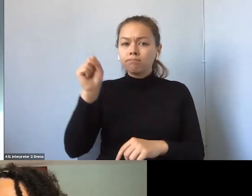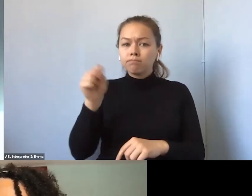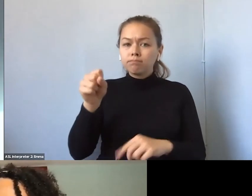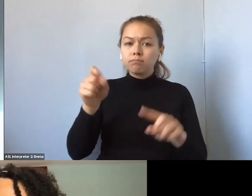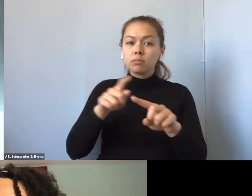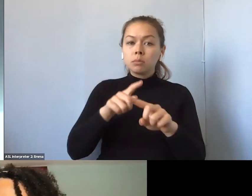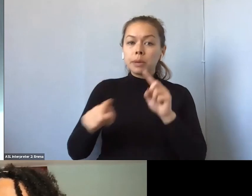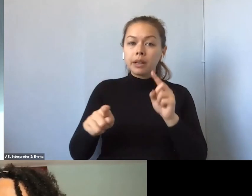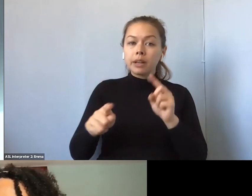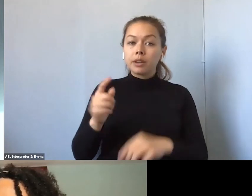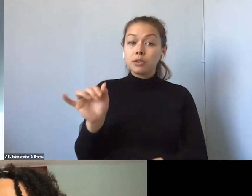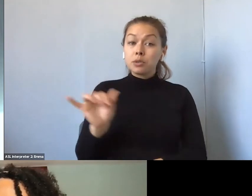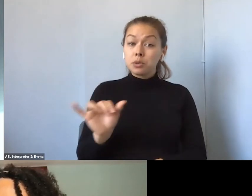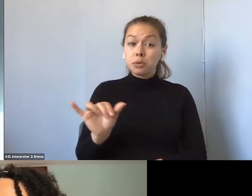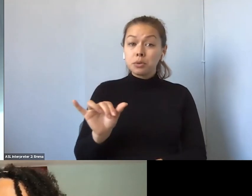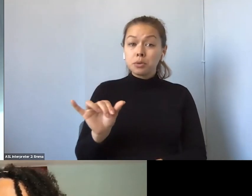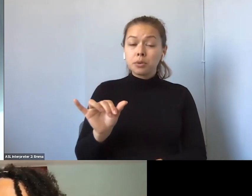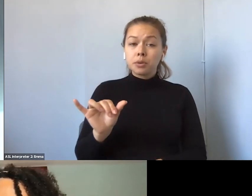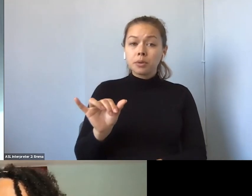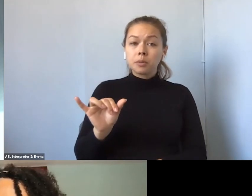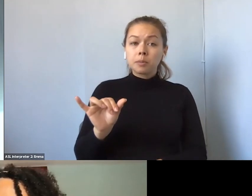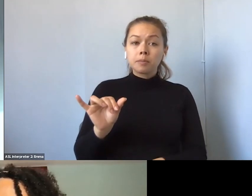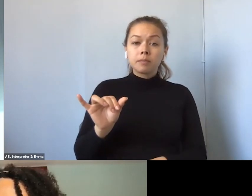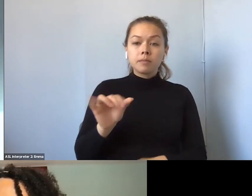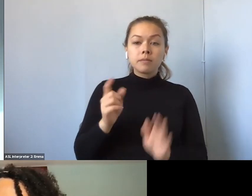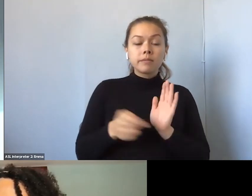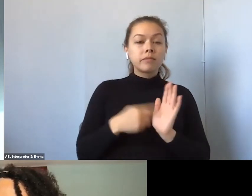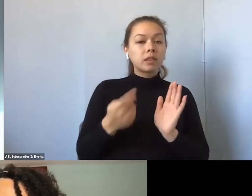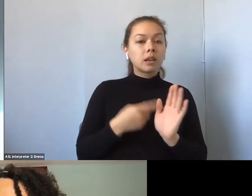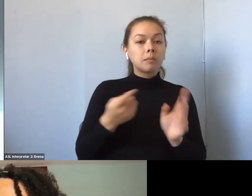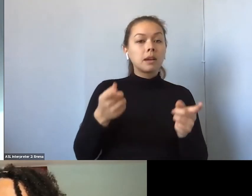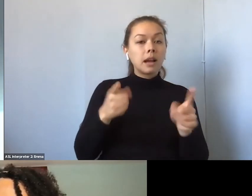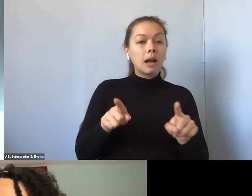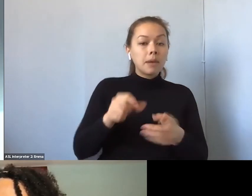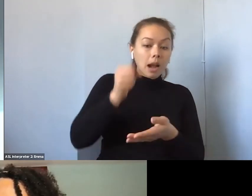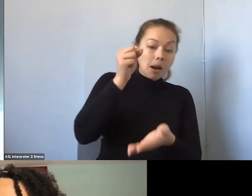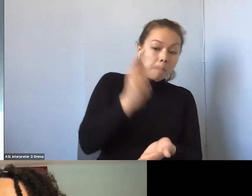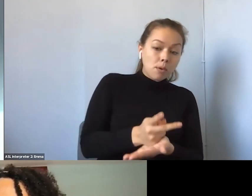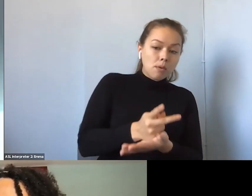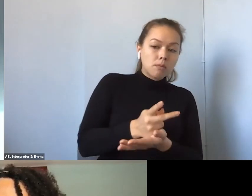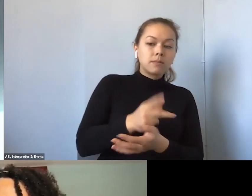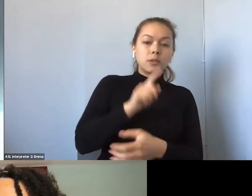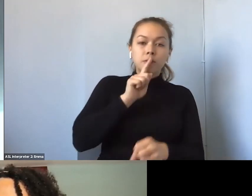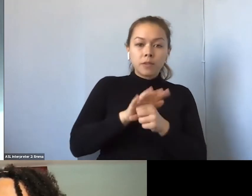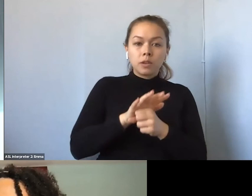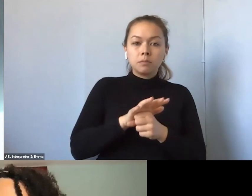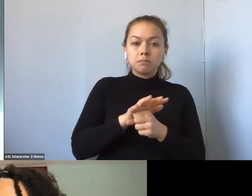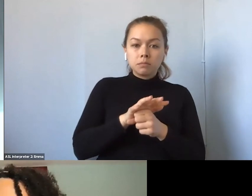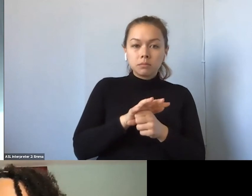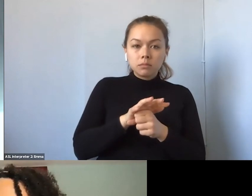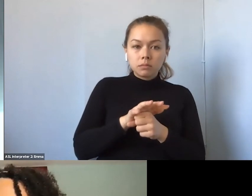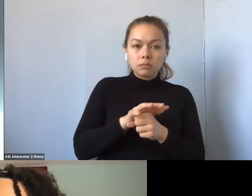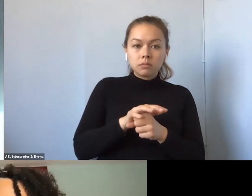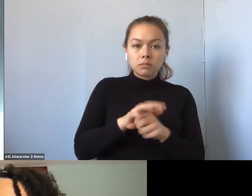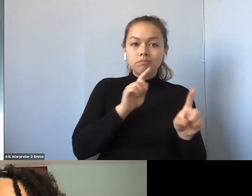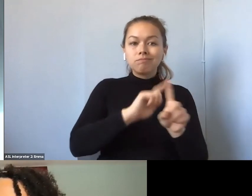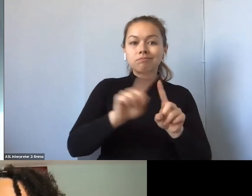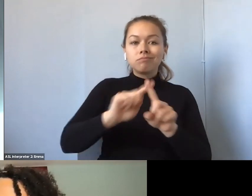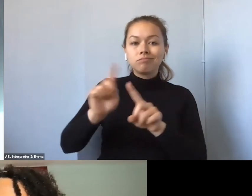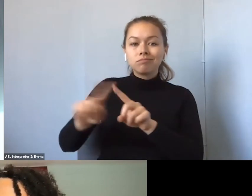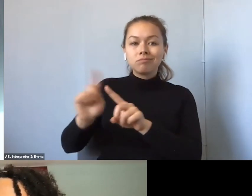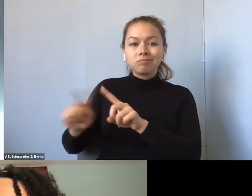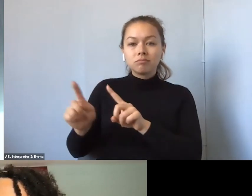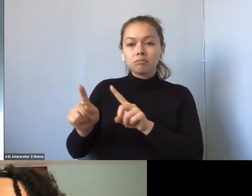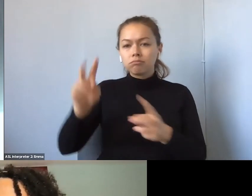misconception that Black people have, that syphilis was also deliberately used, against us. It's well documented. I